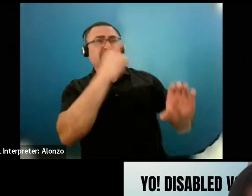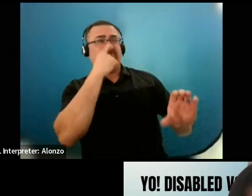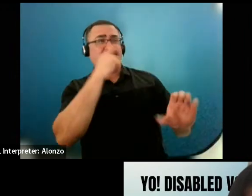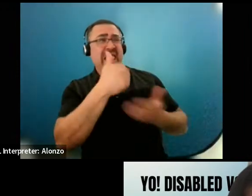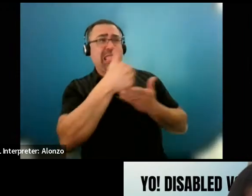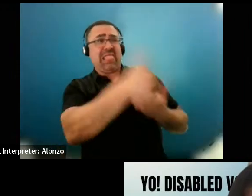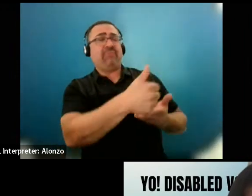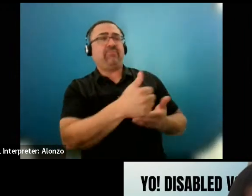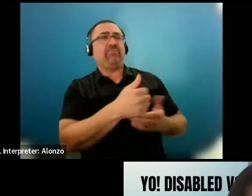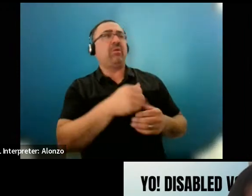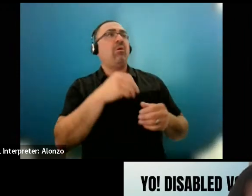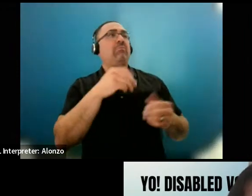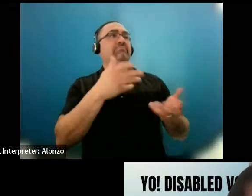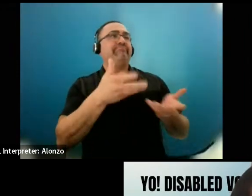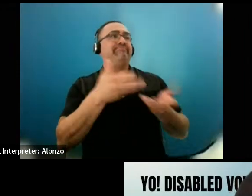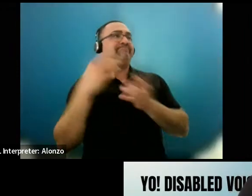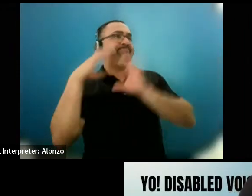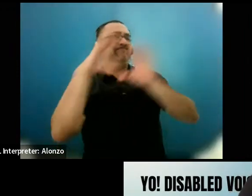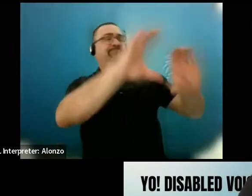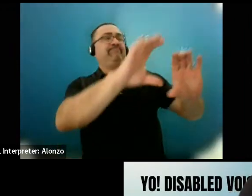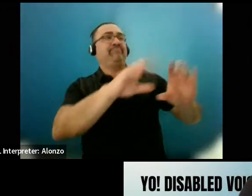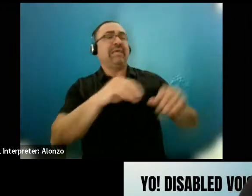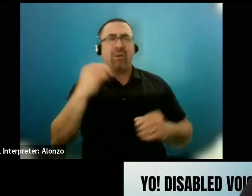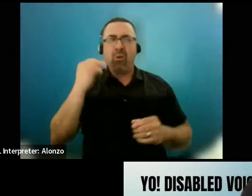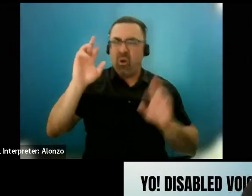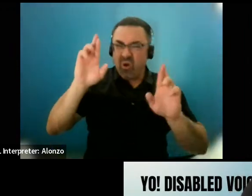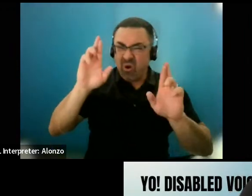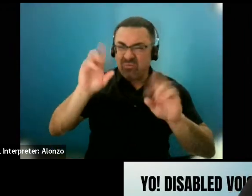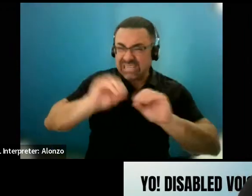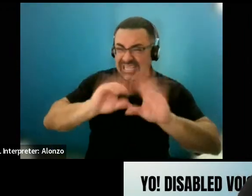I didn't phrase that right, but I think my point was clear.